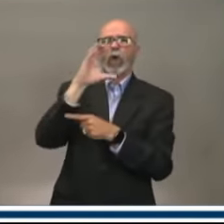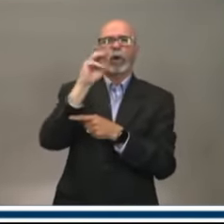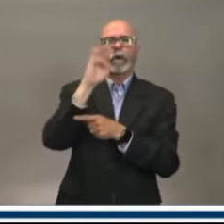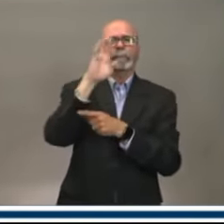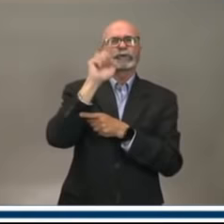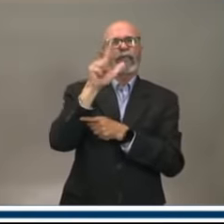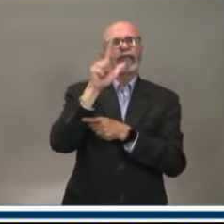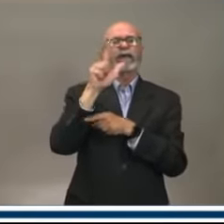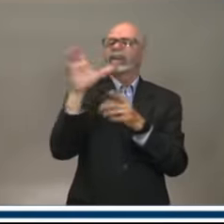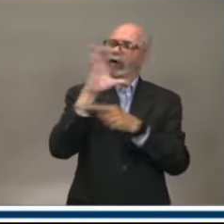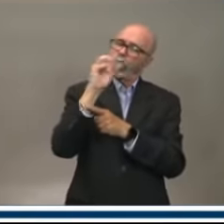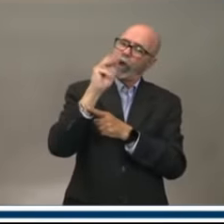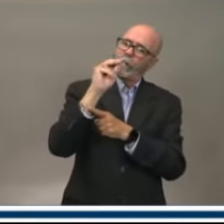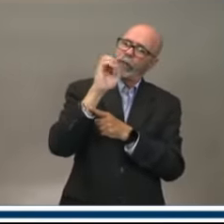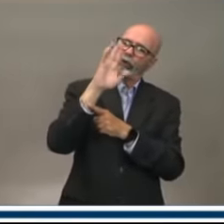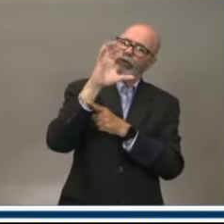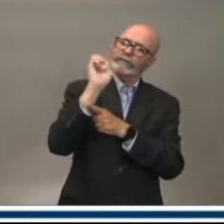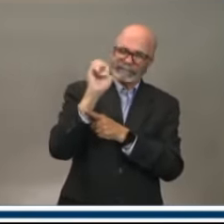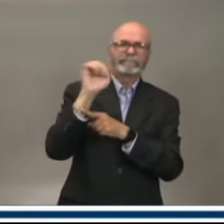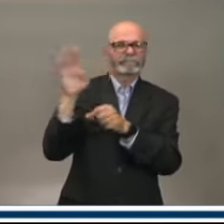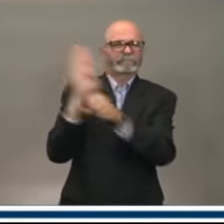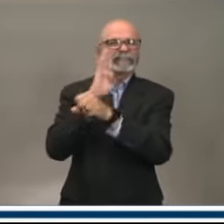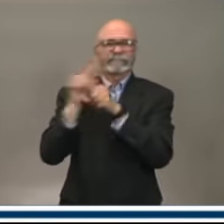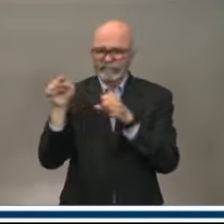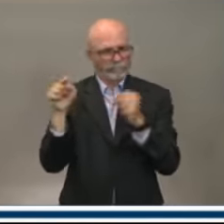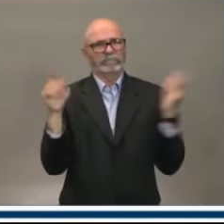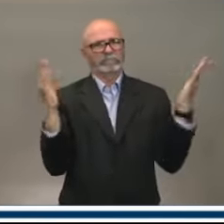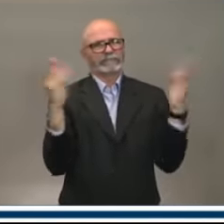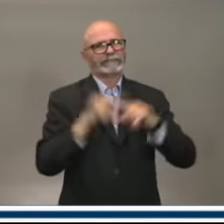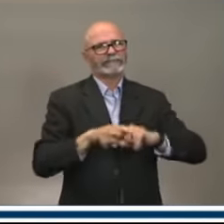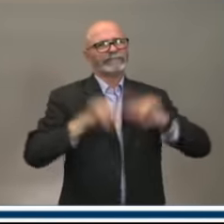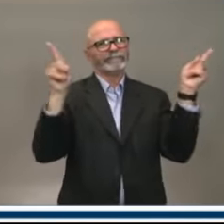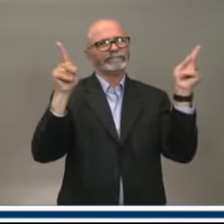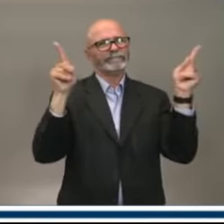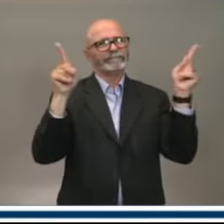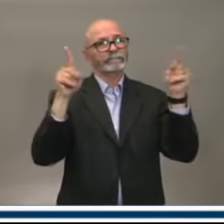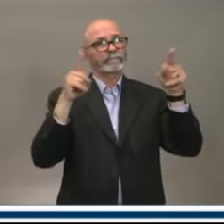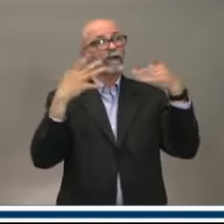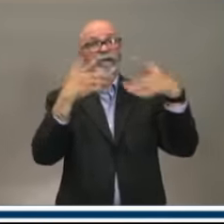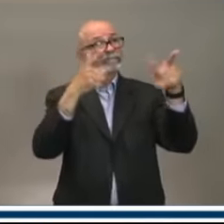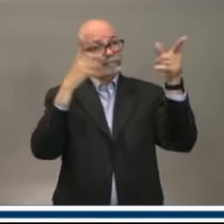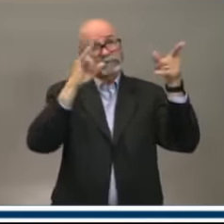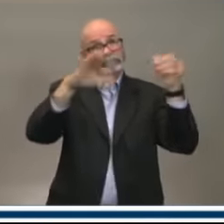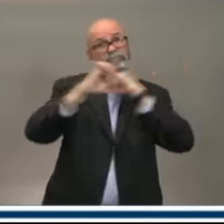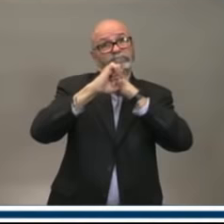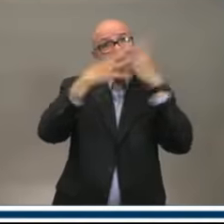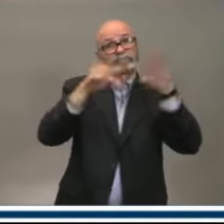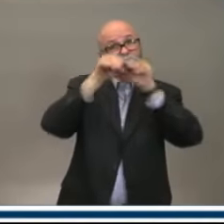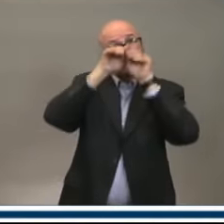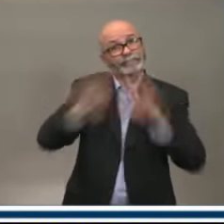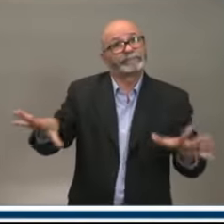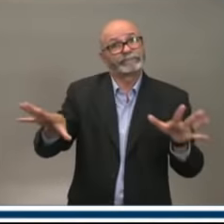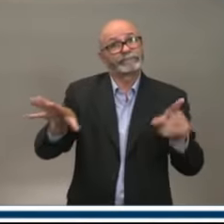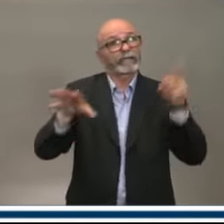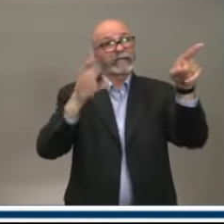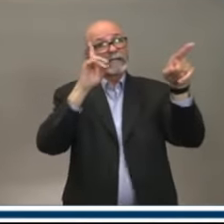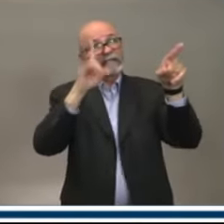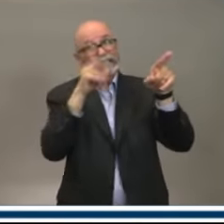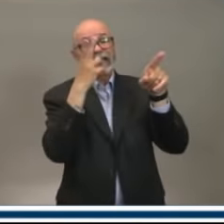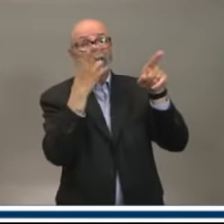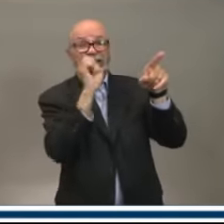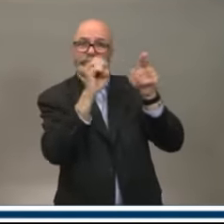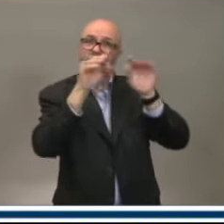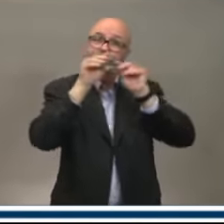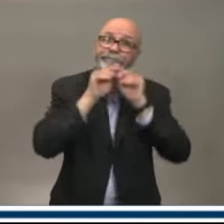wondering whether or not you would have released this document today and Dr. Strang would have made this presentation today had the document